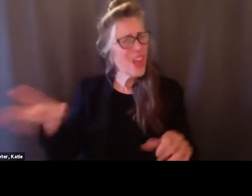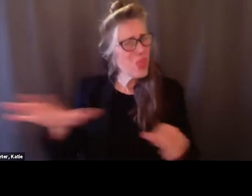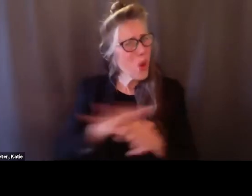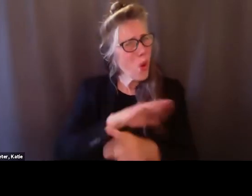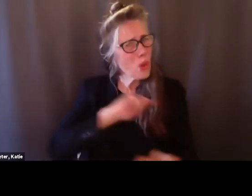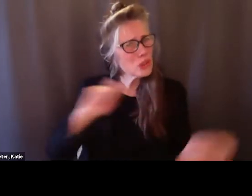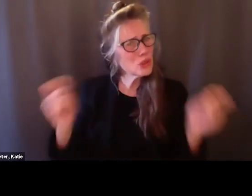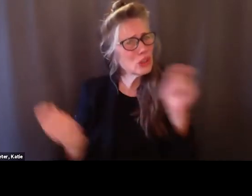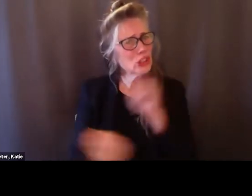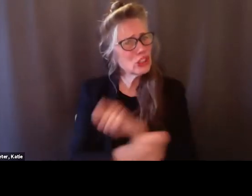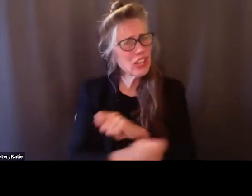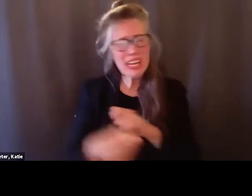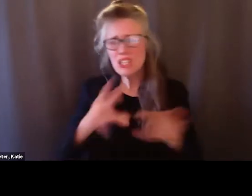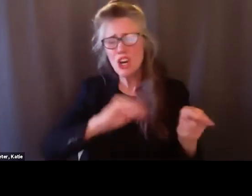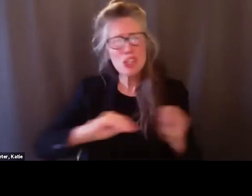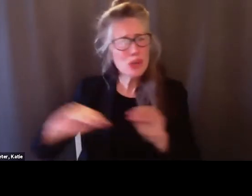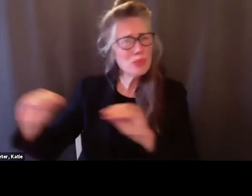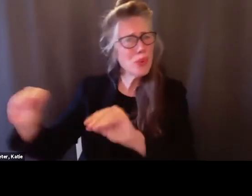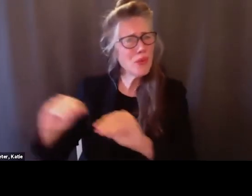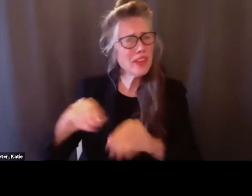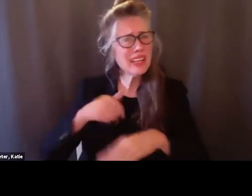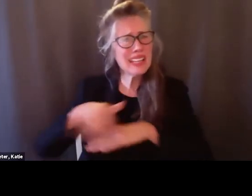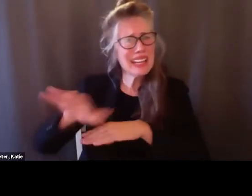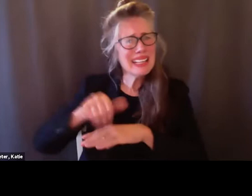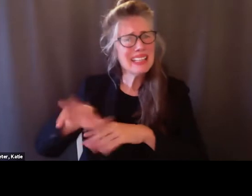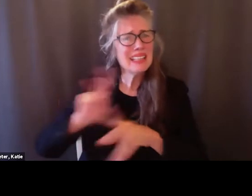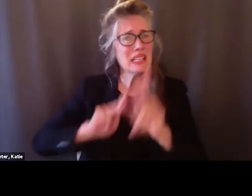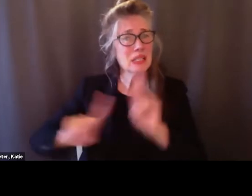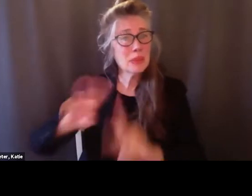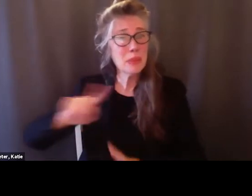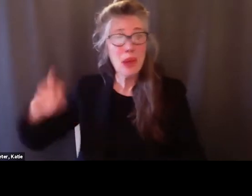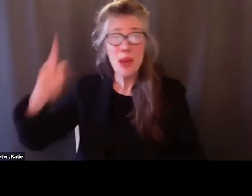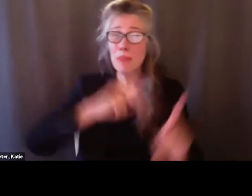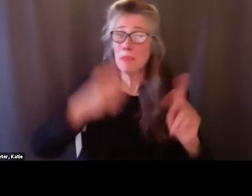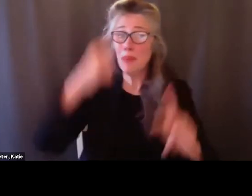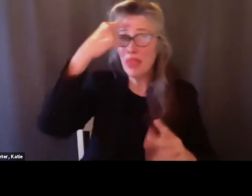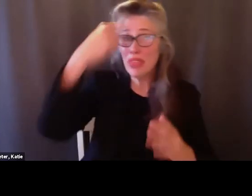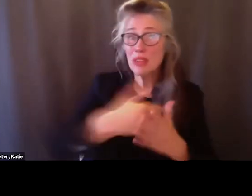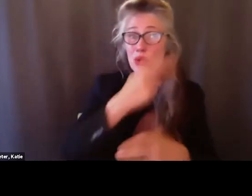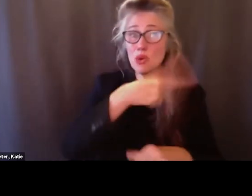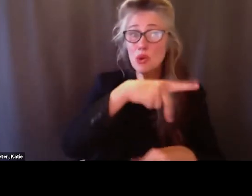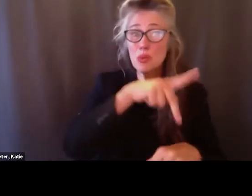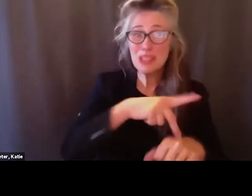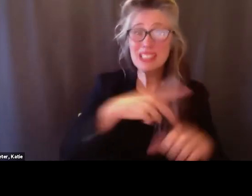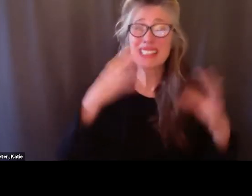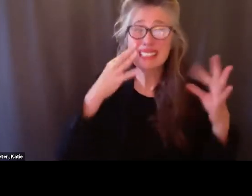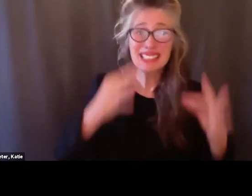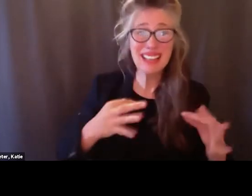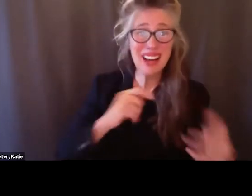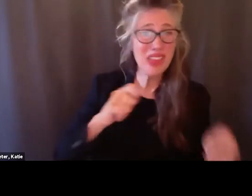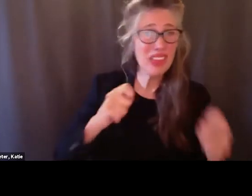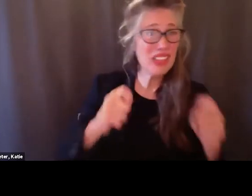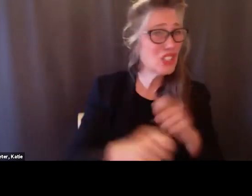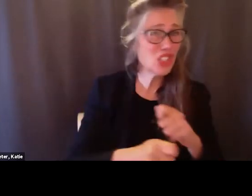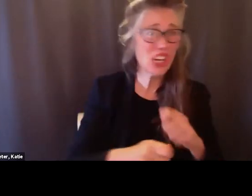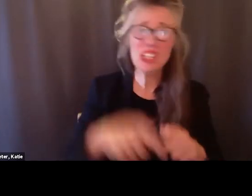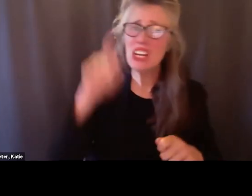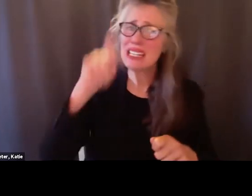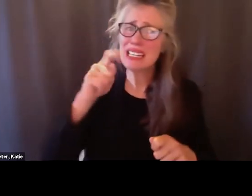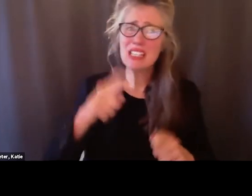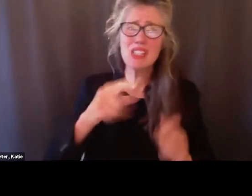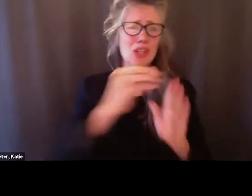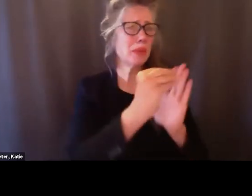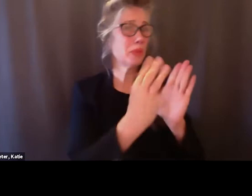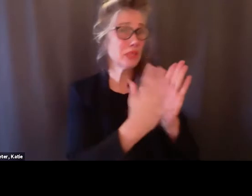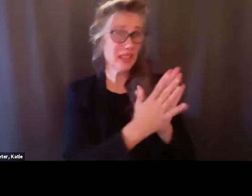school? Many families think the new principal brought this change. This is unprecedented, and this situation needs to be put on an agenda item